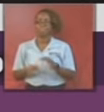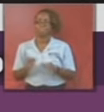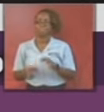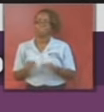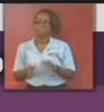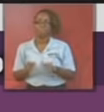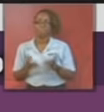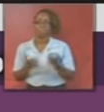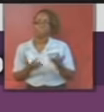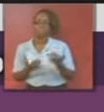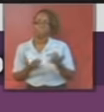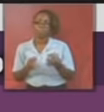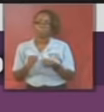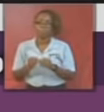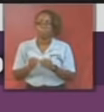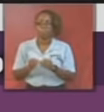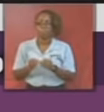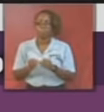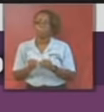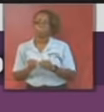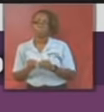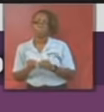the cases that we have.